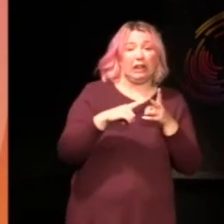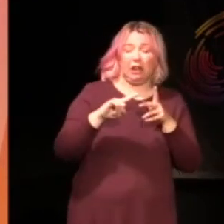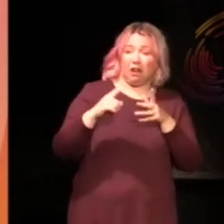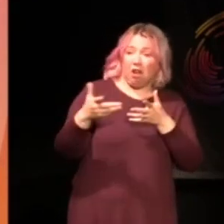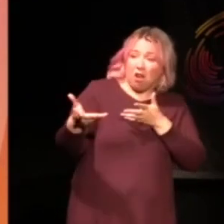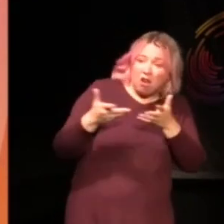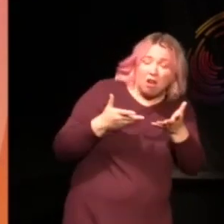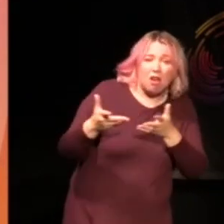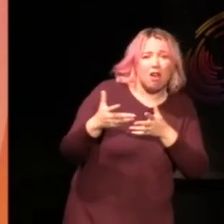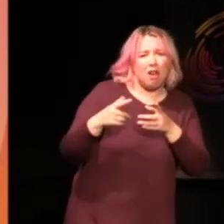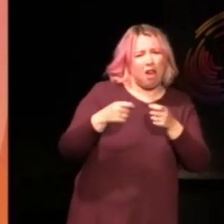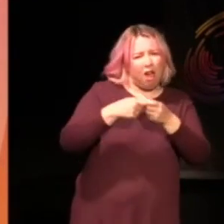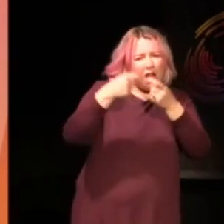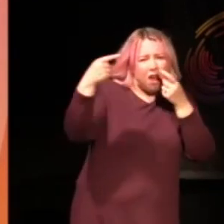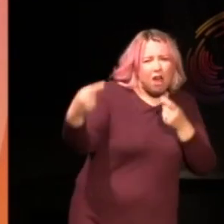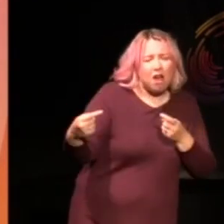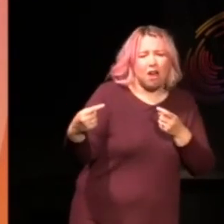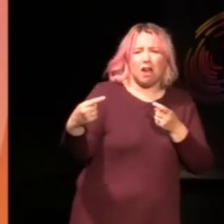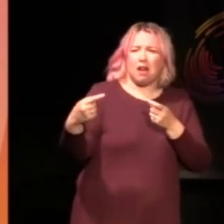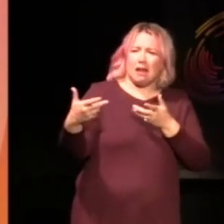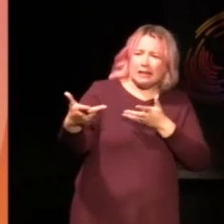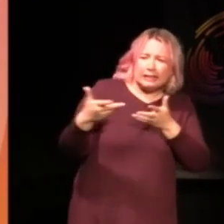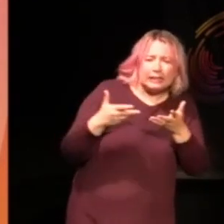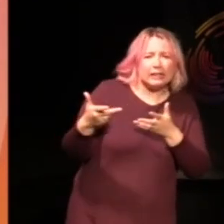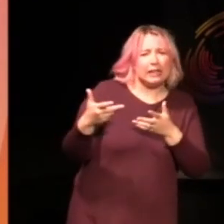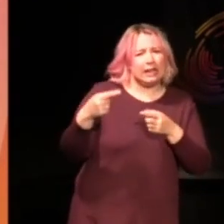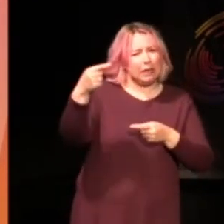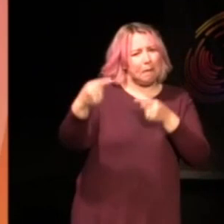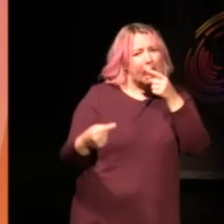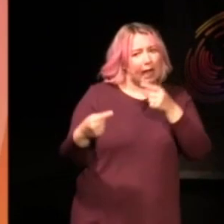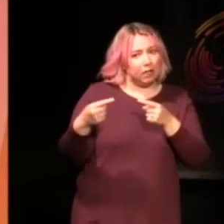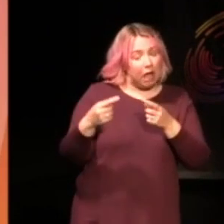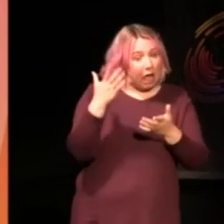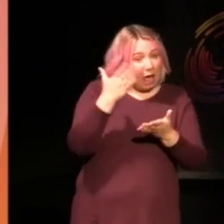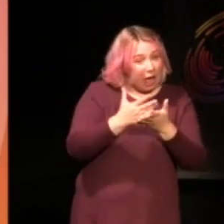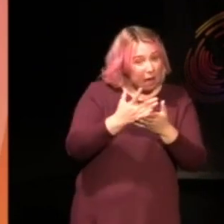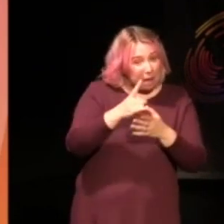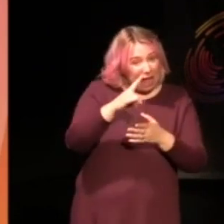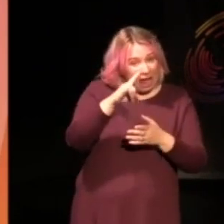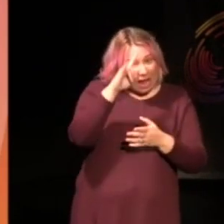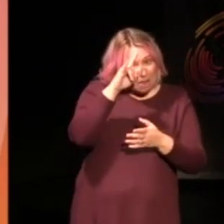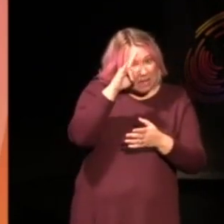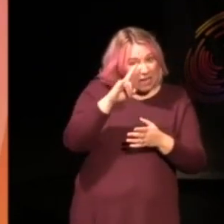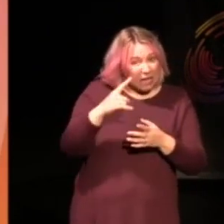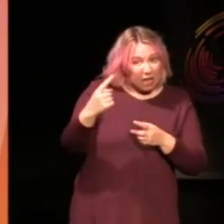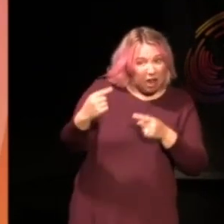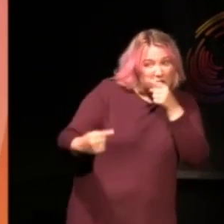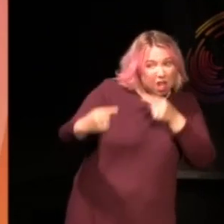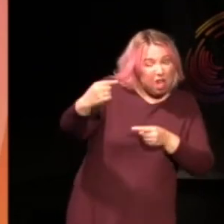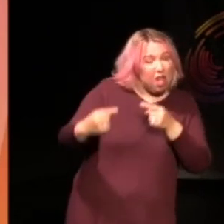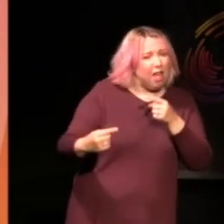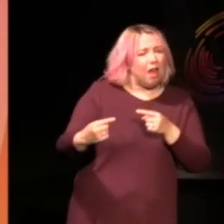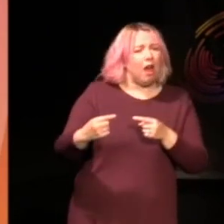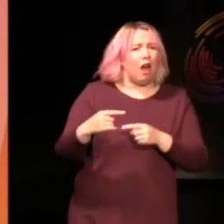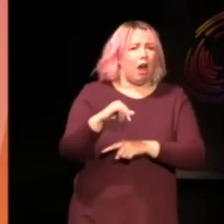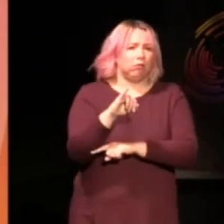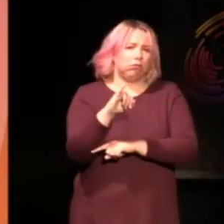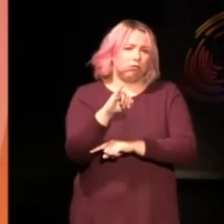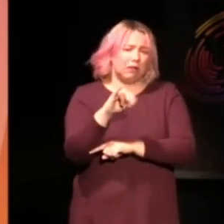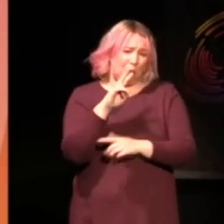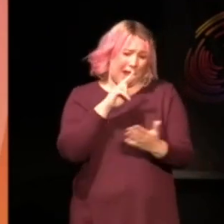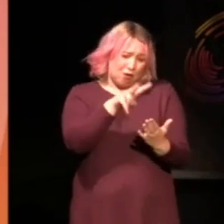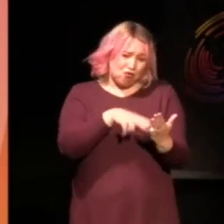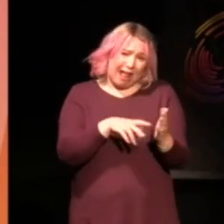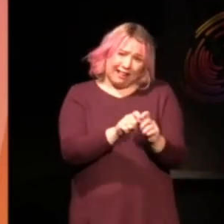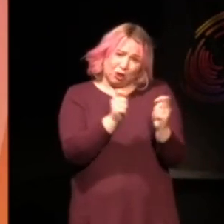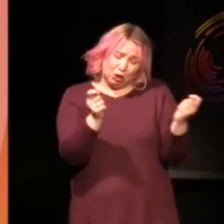own debates. That doesn't mean we're each other's enemies, or let alone the enemies of the people. That was what the people